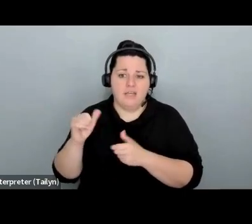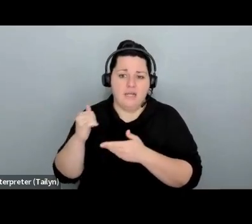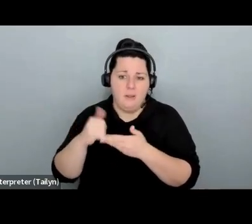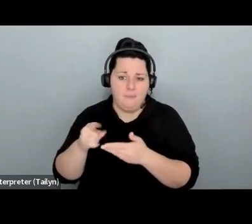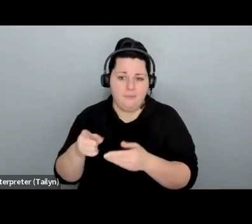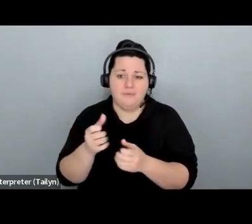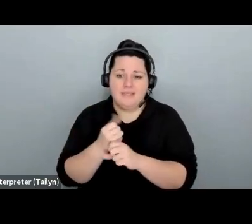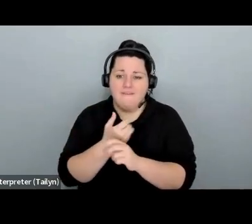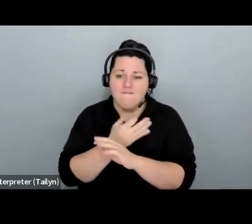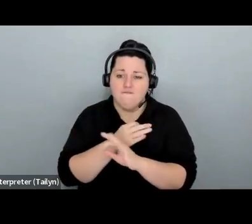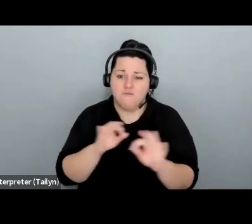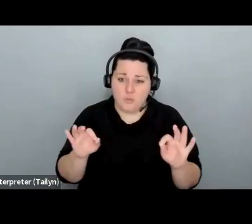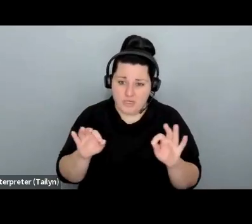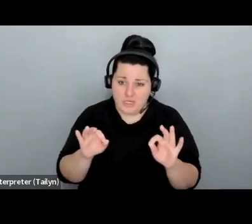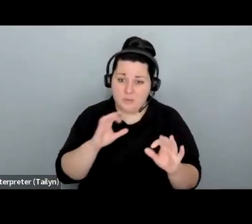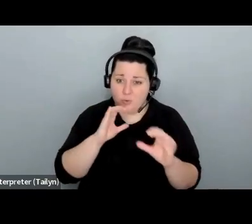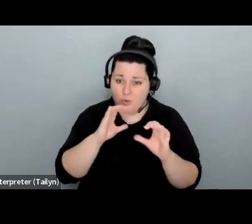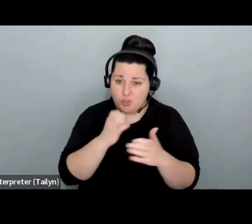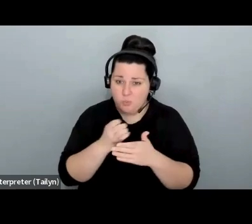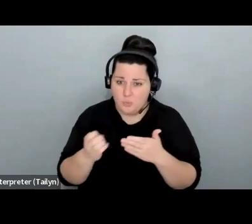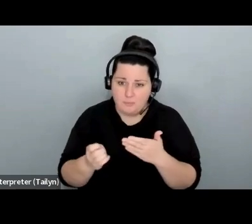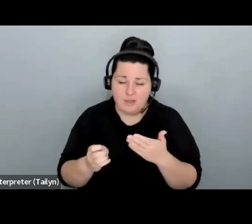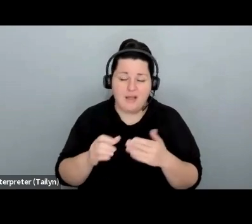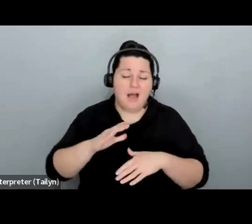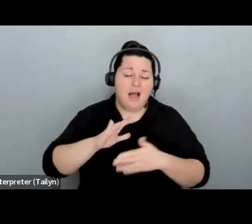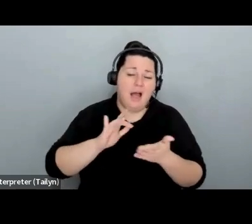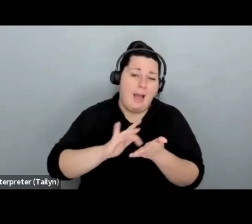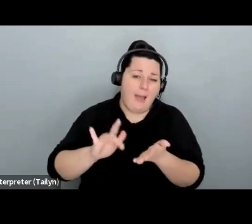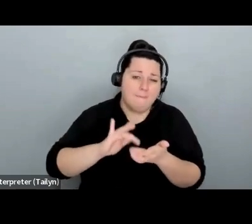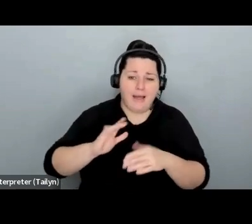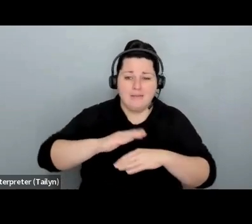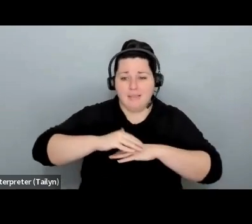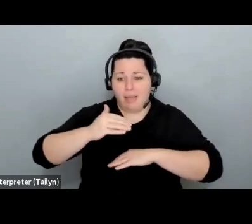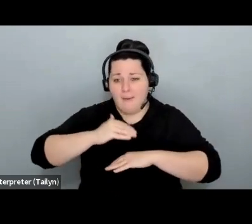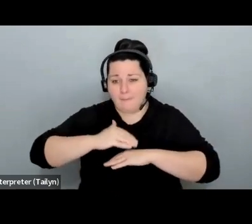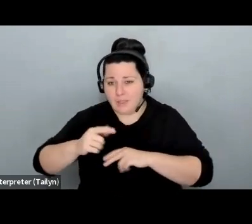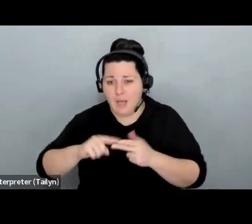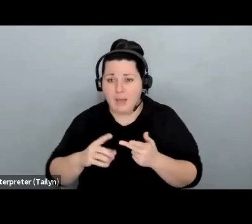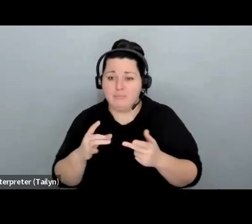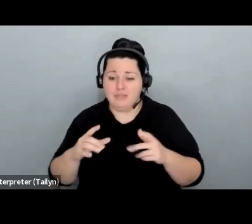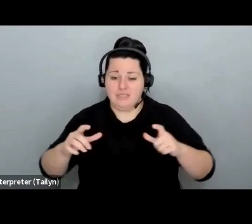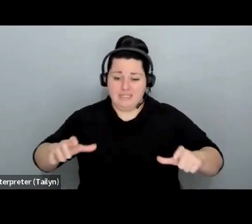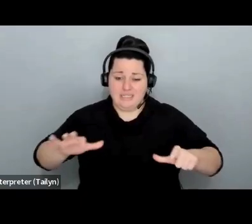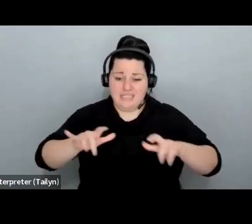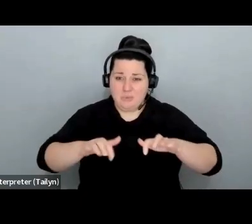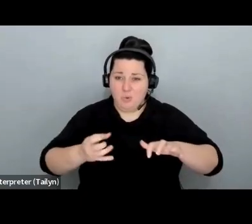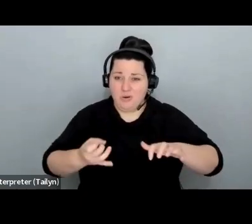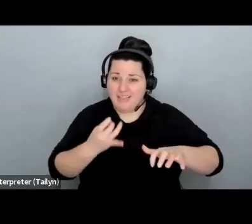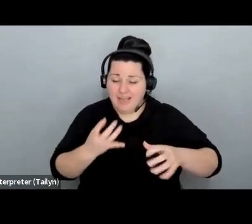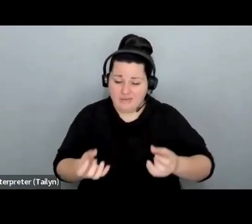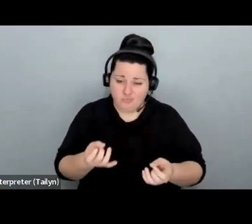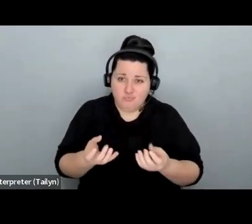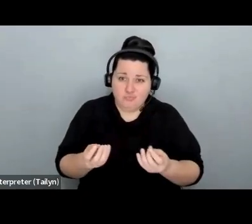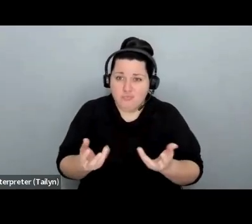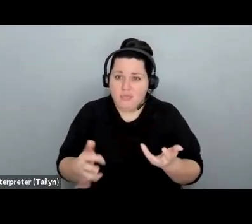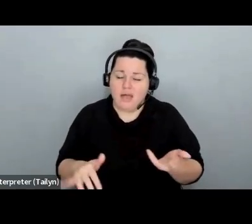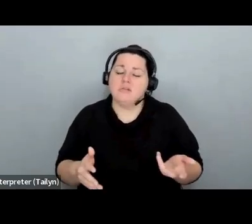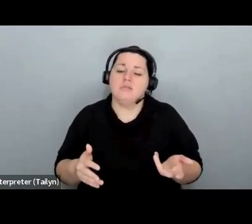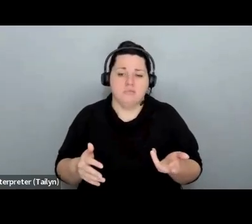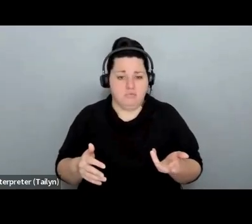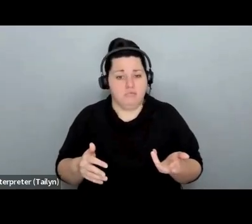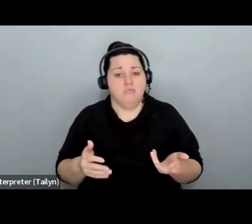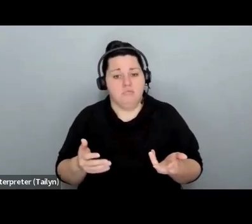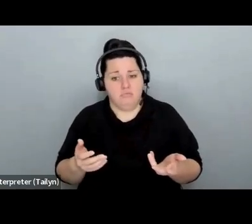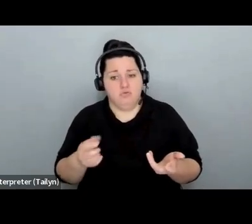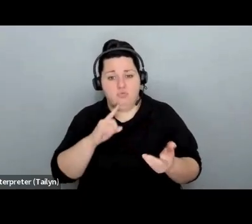communication equipment. For example, iPads, laptops, professional braille displays, light up keyboards, all kinds of things. So that is